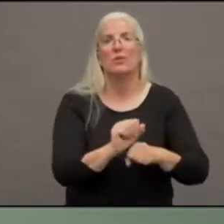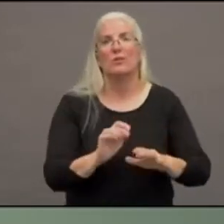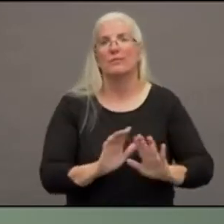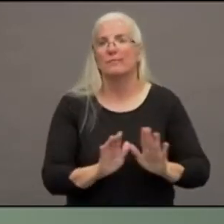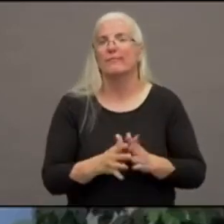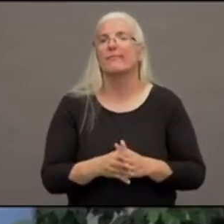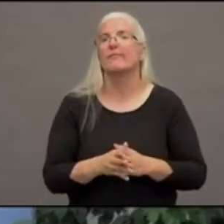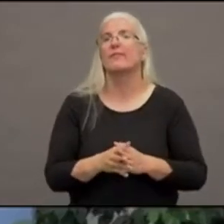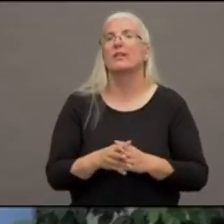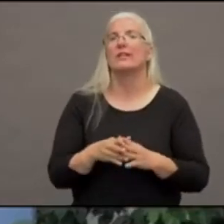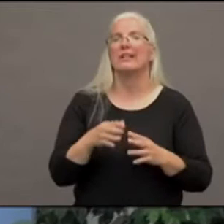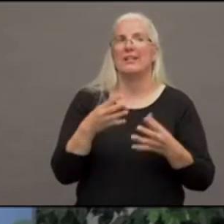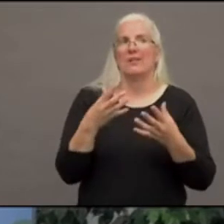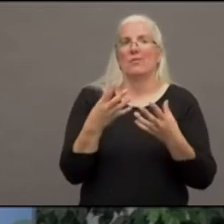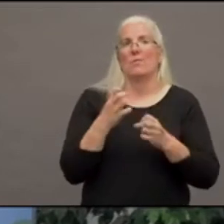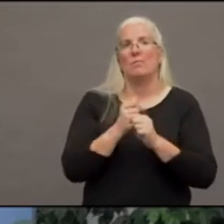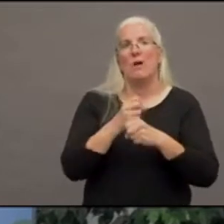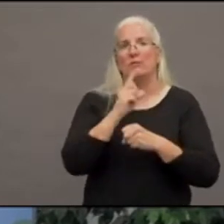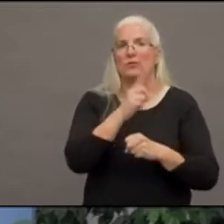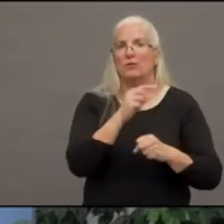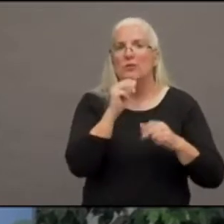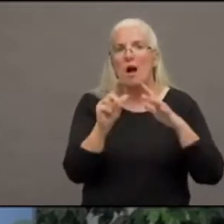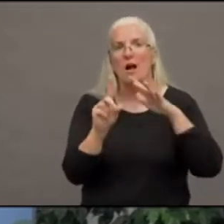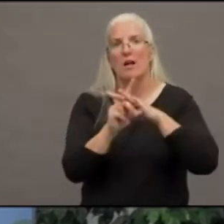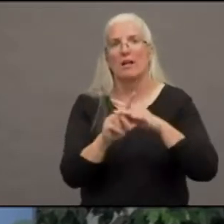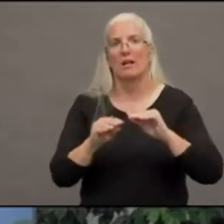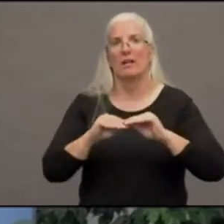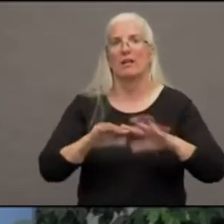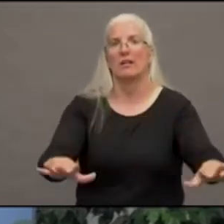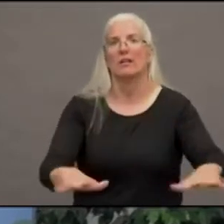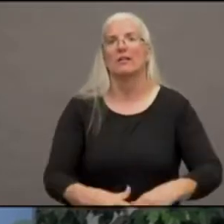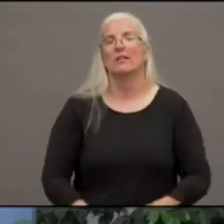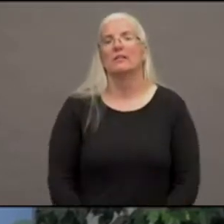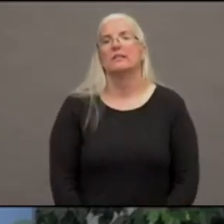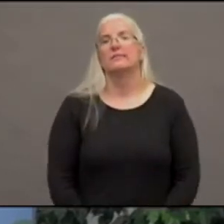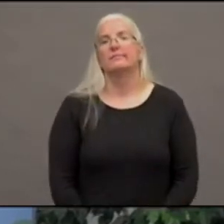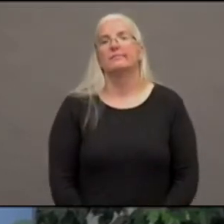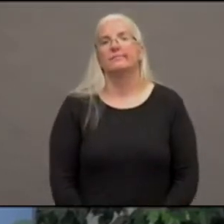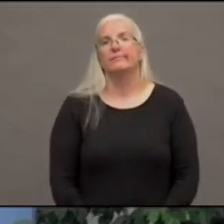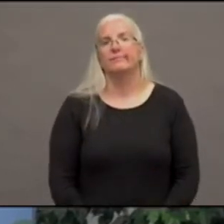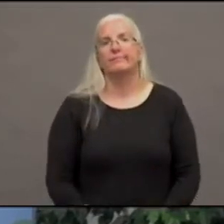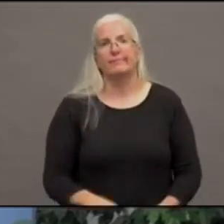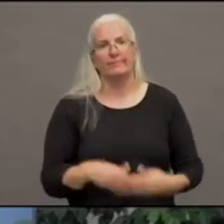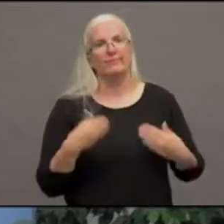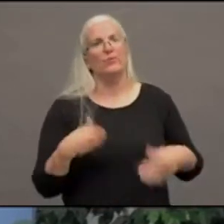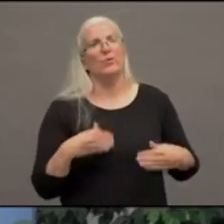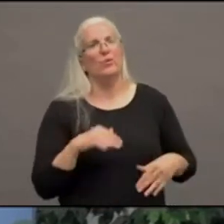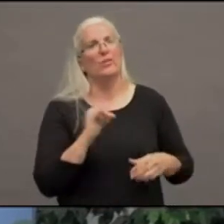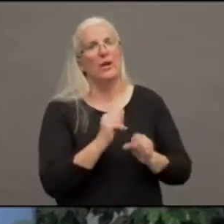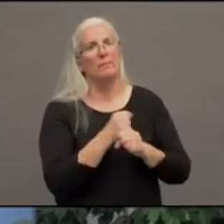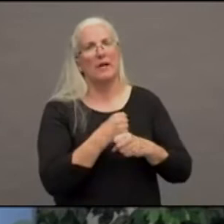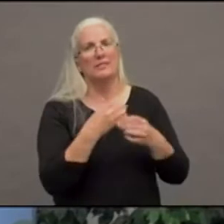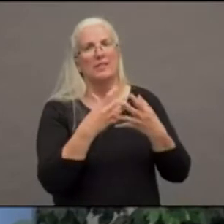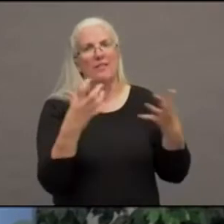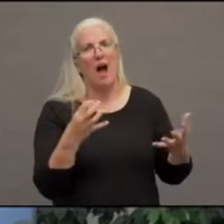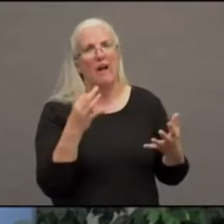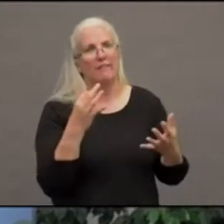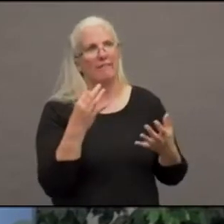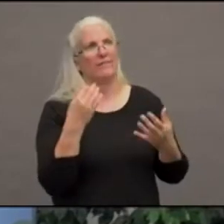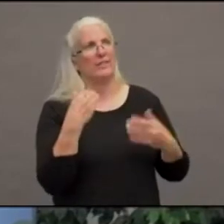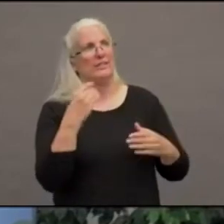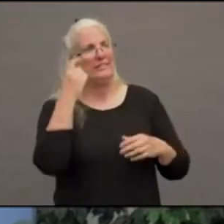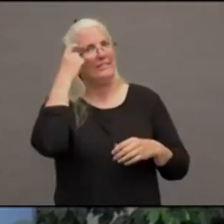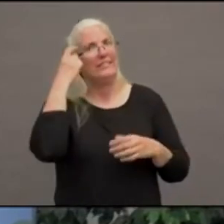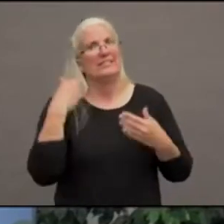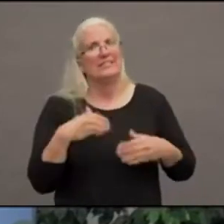positive test. Now, James, that makes a lot of sense because I know we have a very robust contact tracing case investigation team